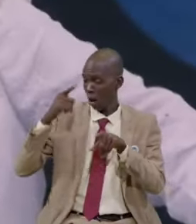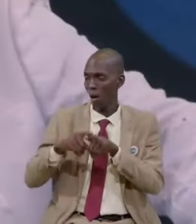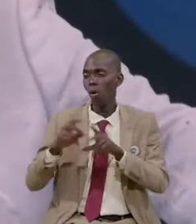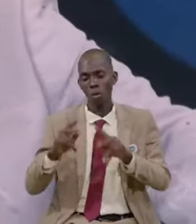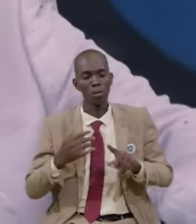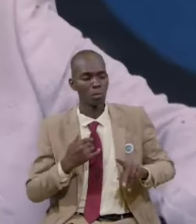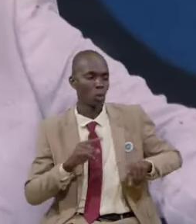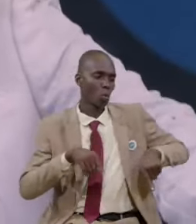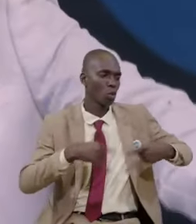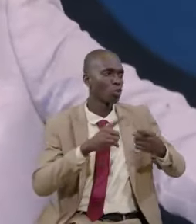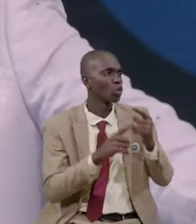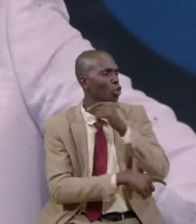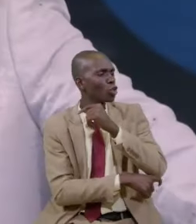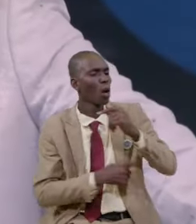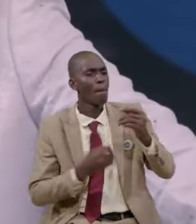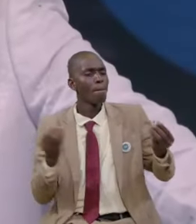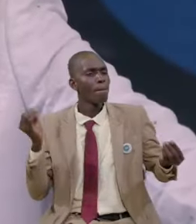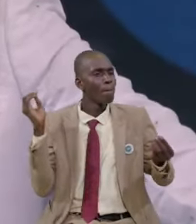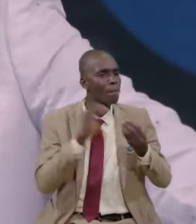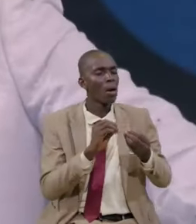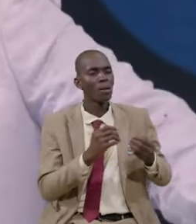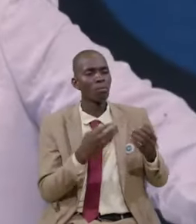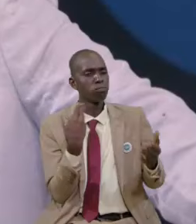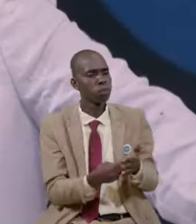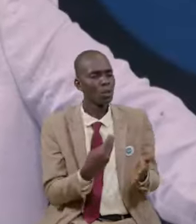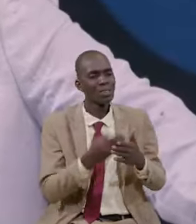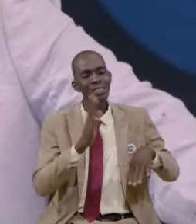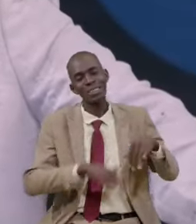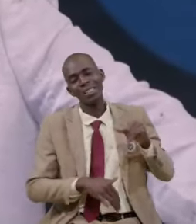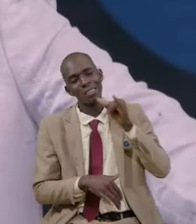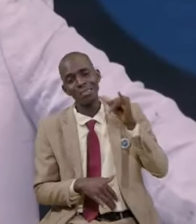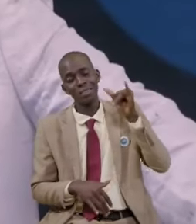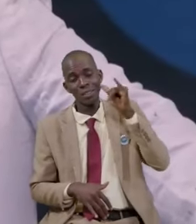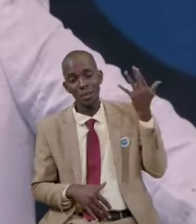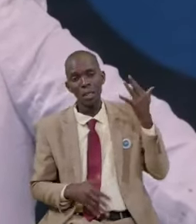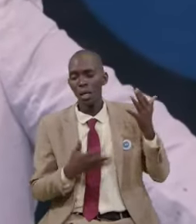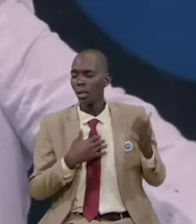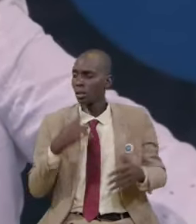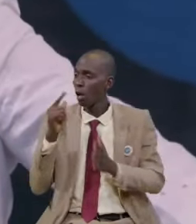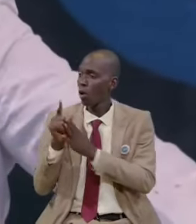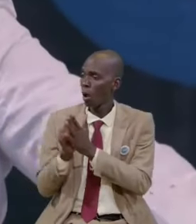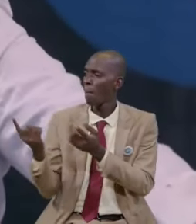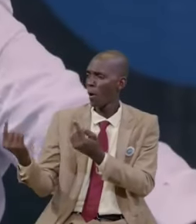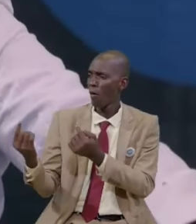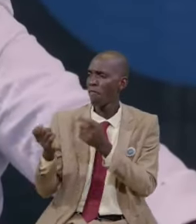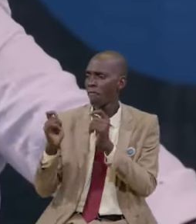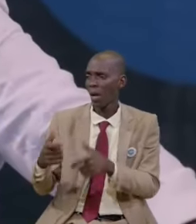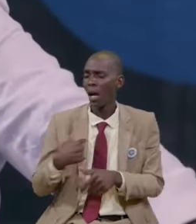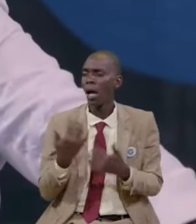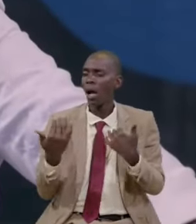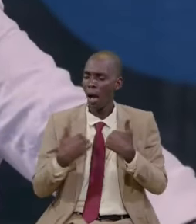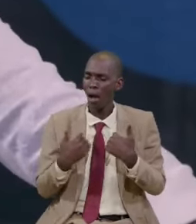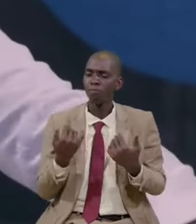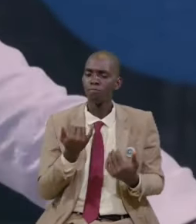the one they wanted to incarcerate you for. And then you say, advocate, come, I've done it again. How could you do